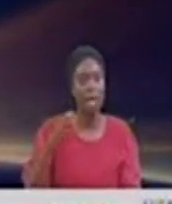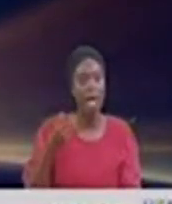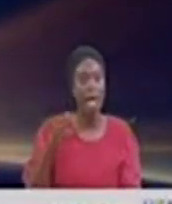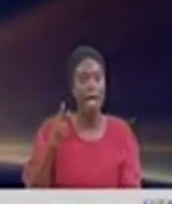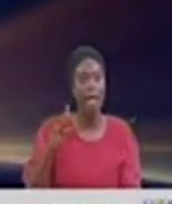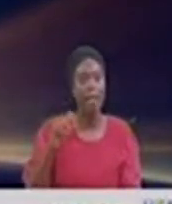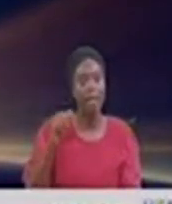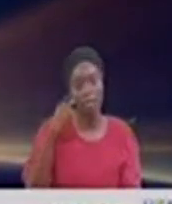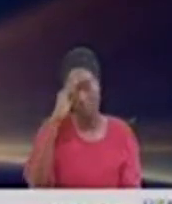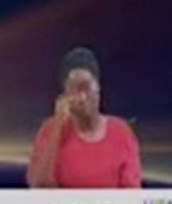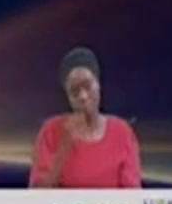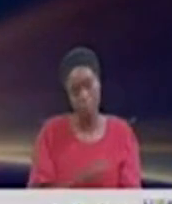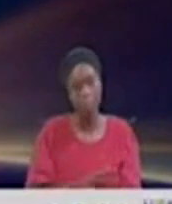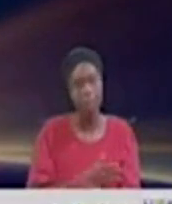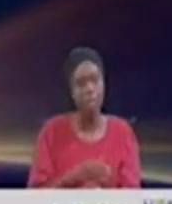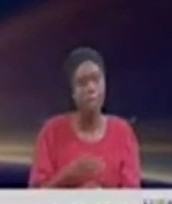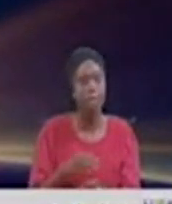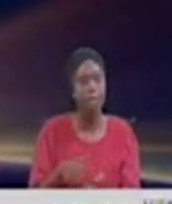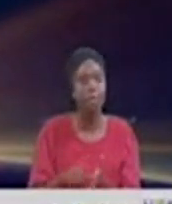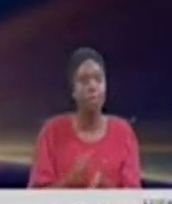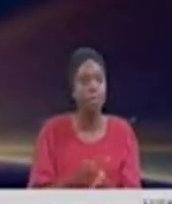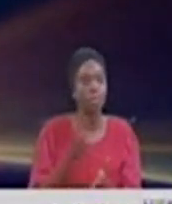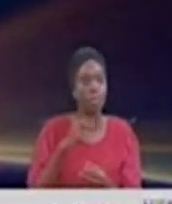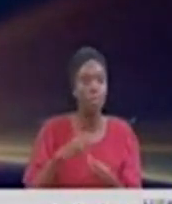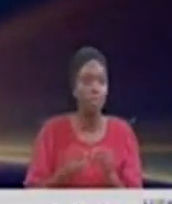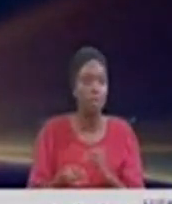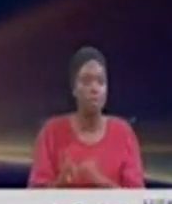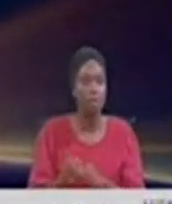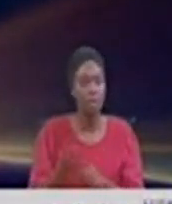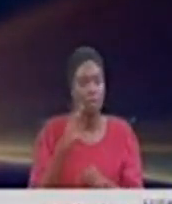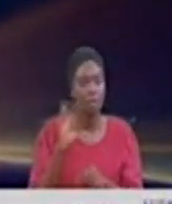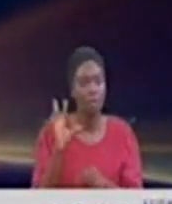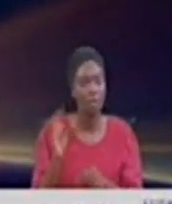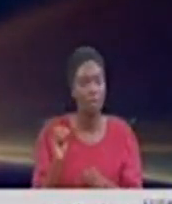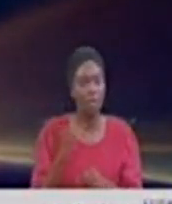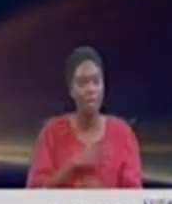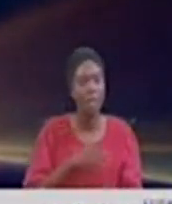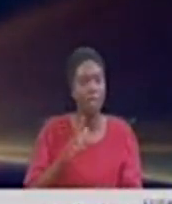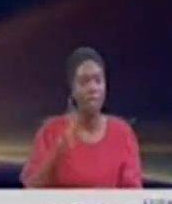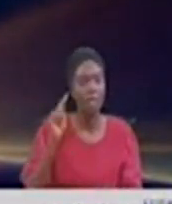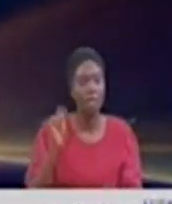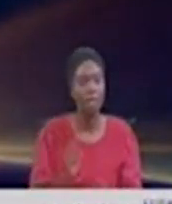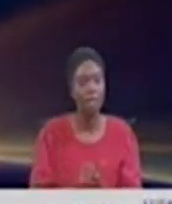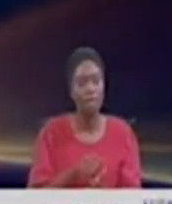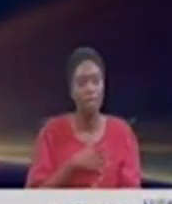Enan, and his host, and those that were numbered of them, were